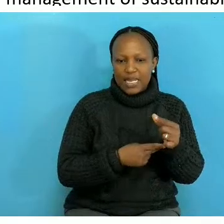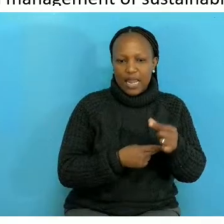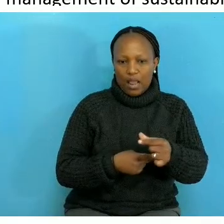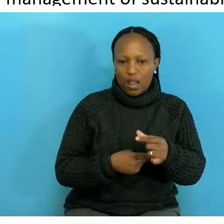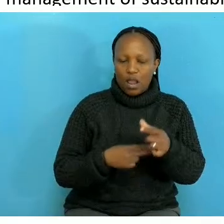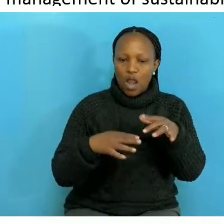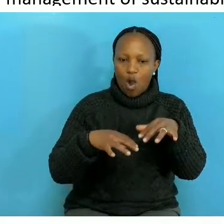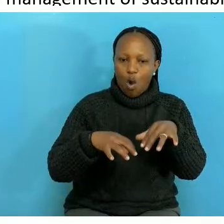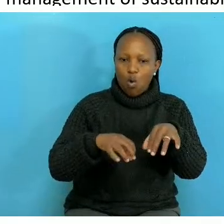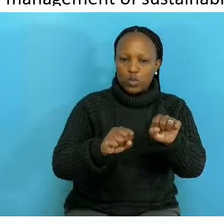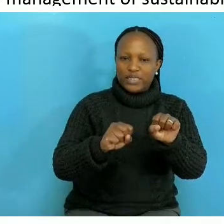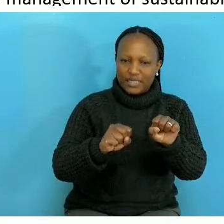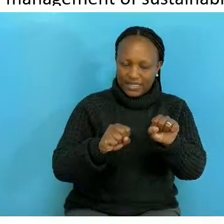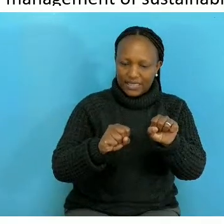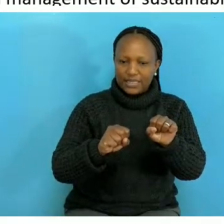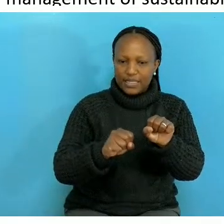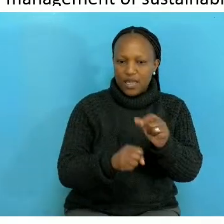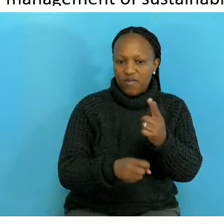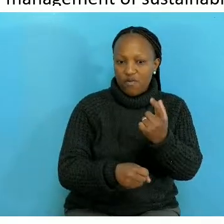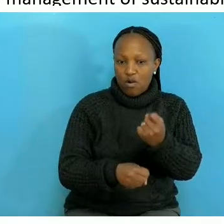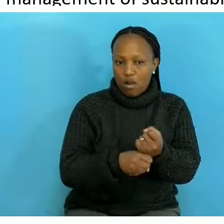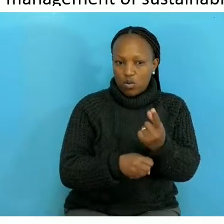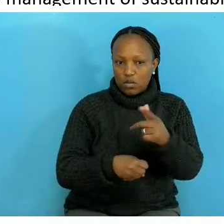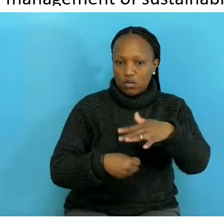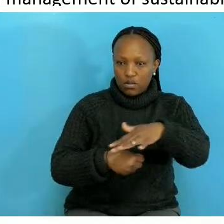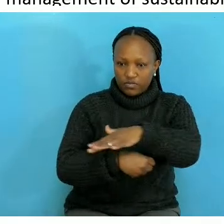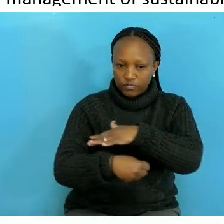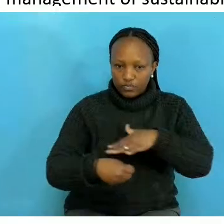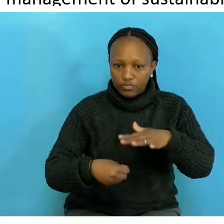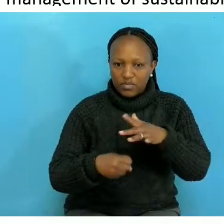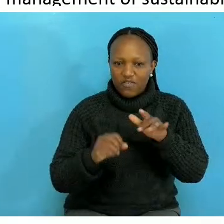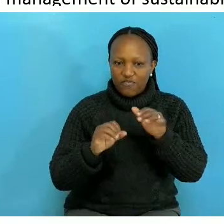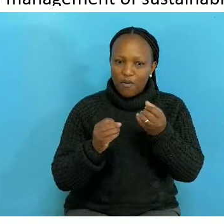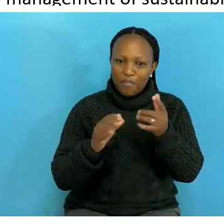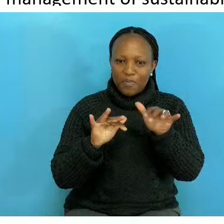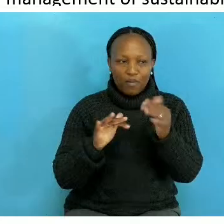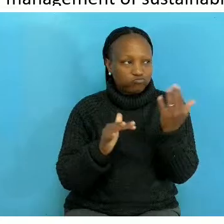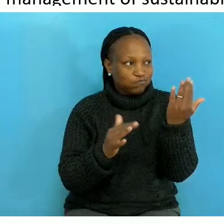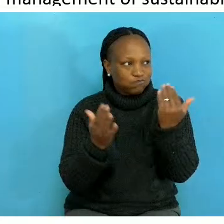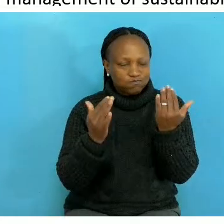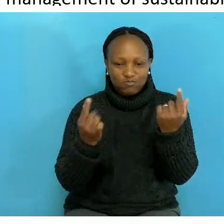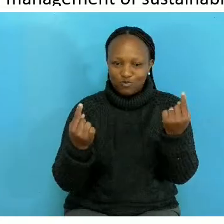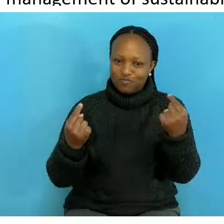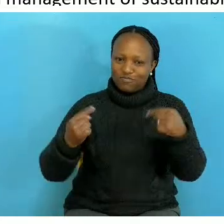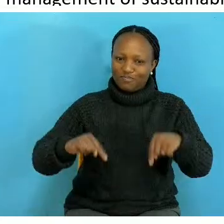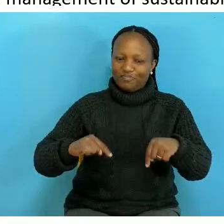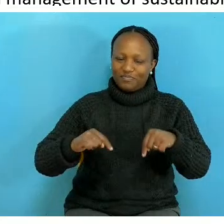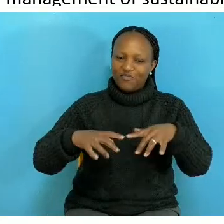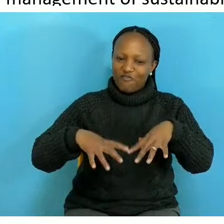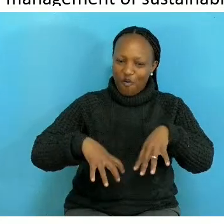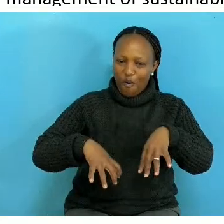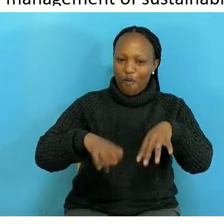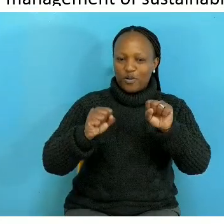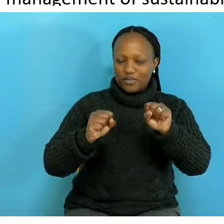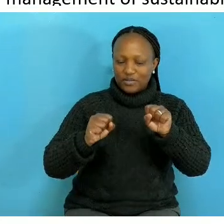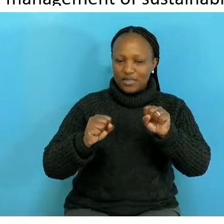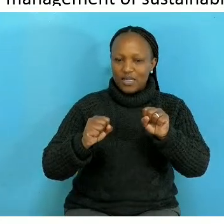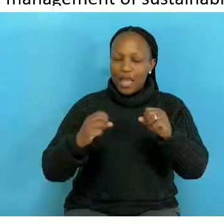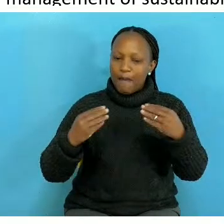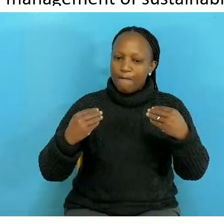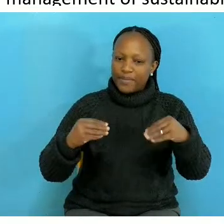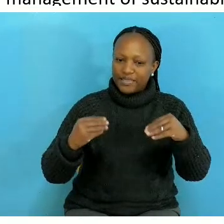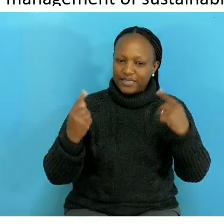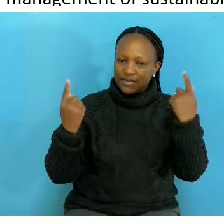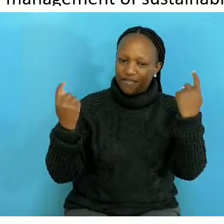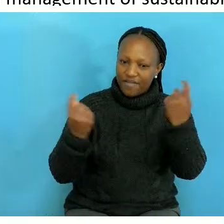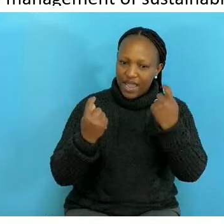destination Gauteng growth through identifying, attracting, and securing and hosting business events in the